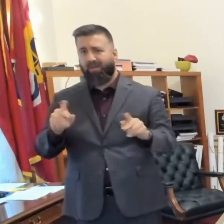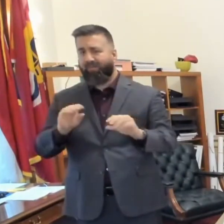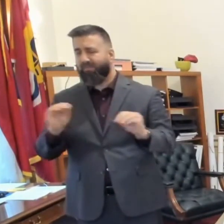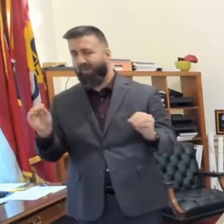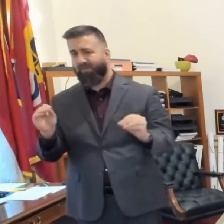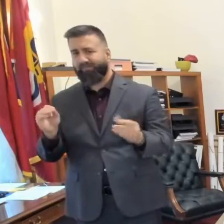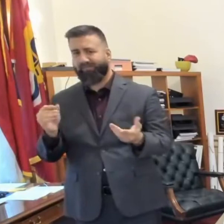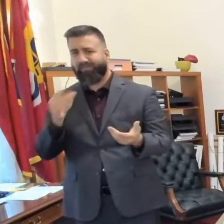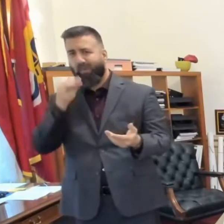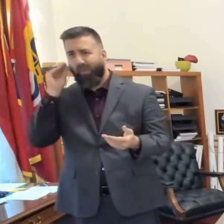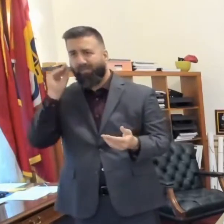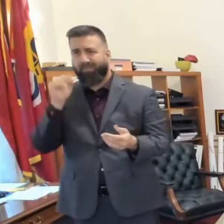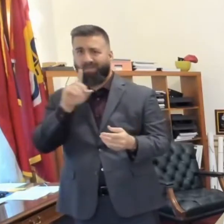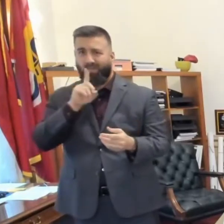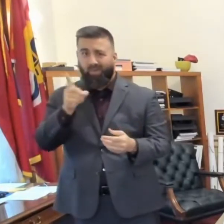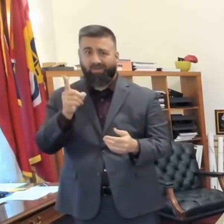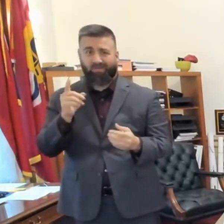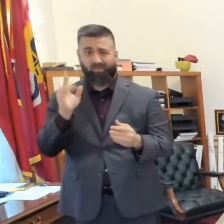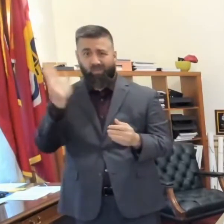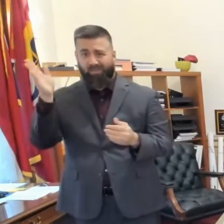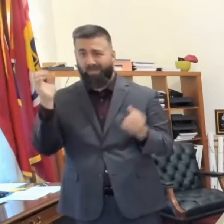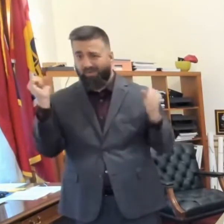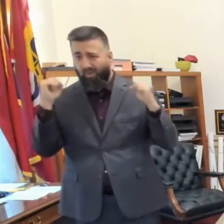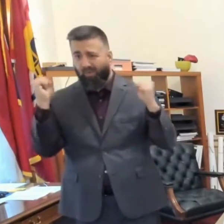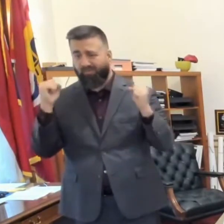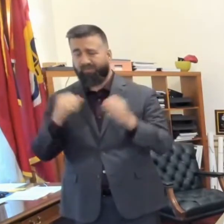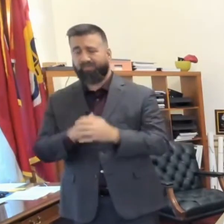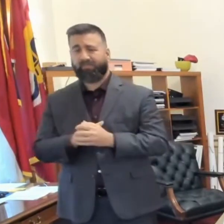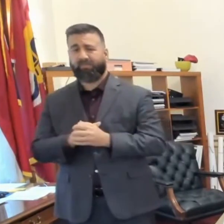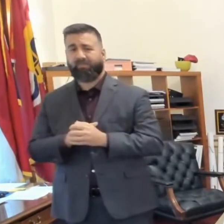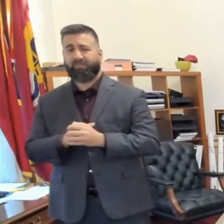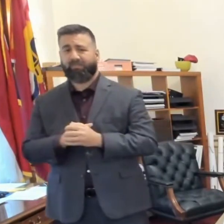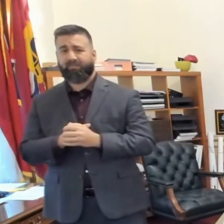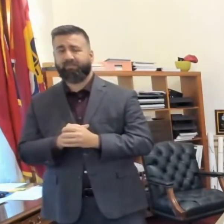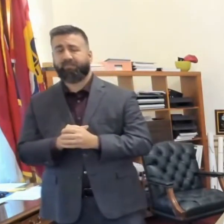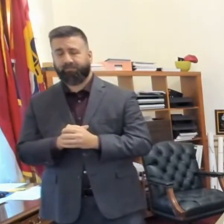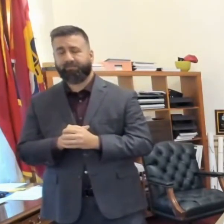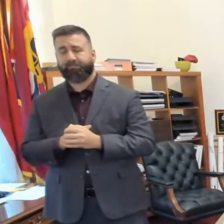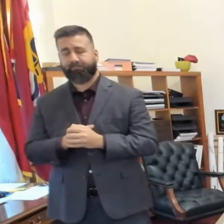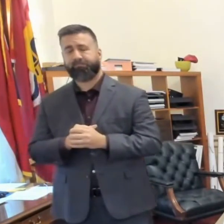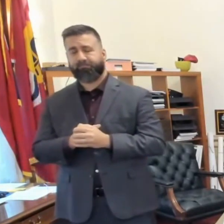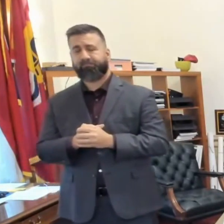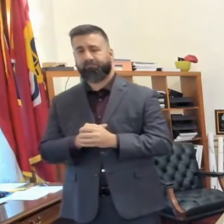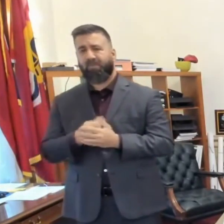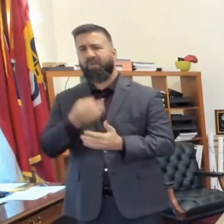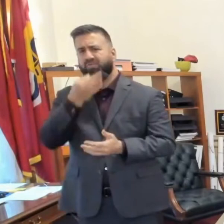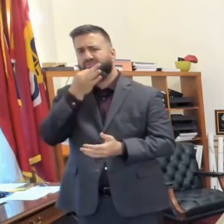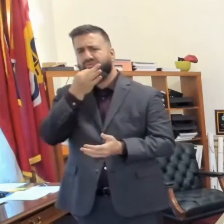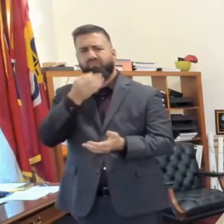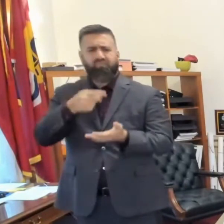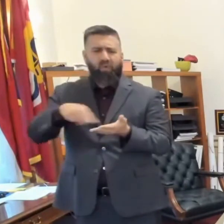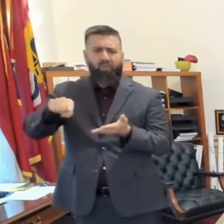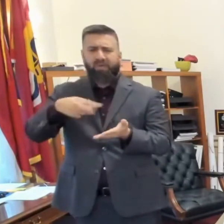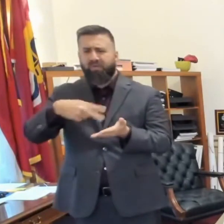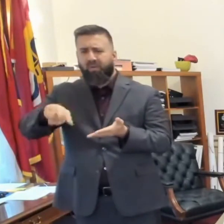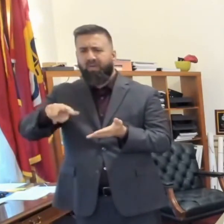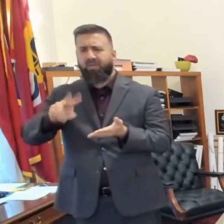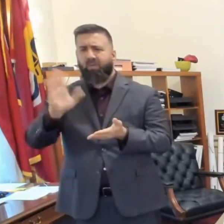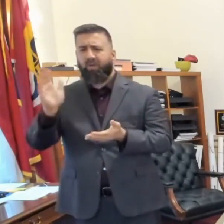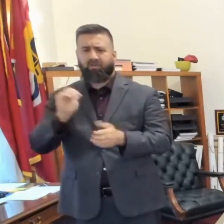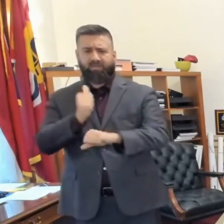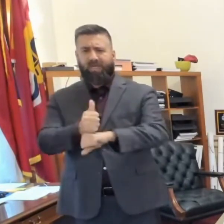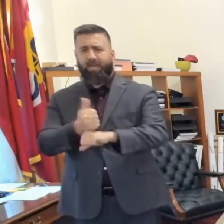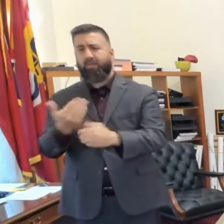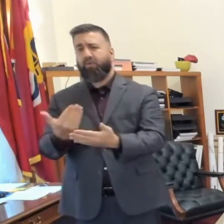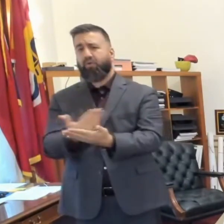That's why, as I mentioned earlier, we will be opening in the next few weeks 2 new shelters. These are temporary emergency